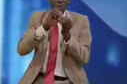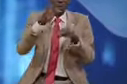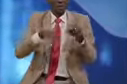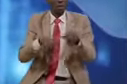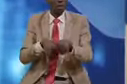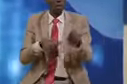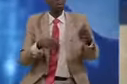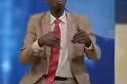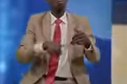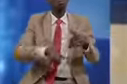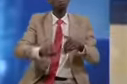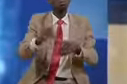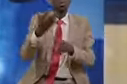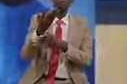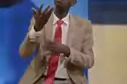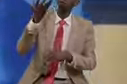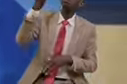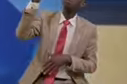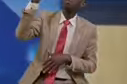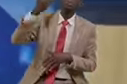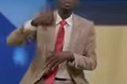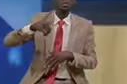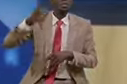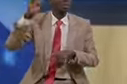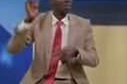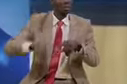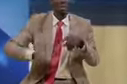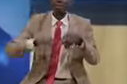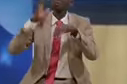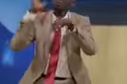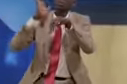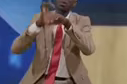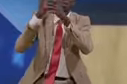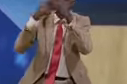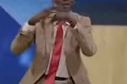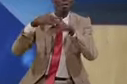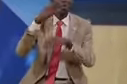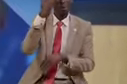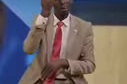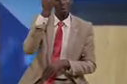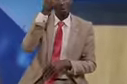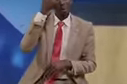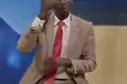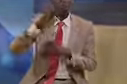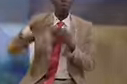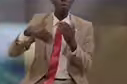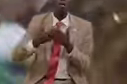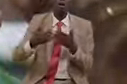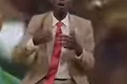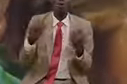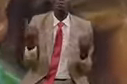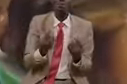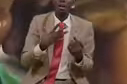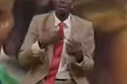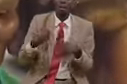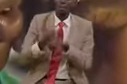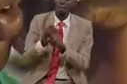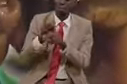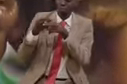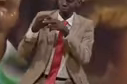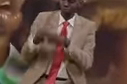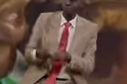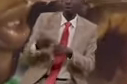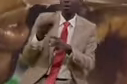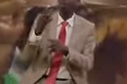hand, and all that can still not touch heaven, because all have sinned and come short of the glory